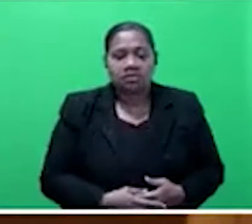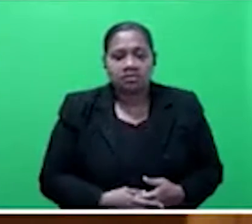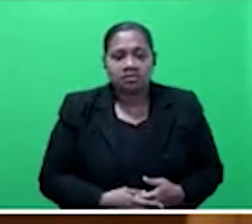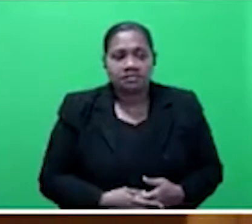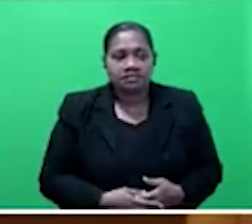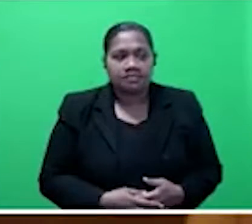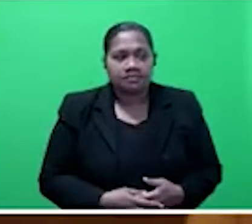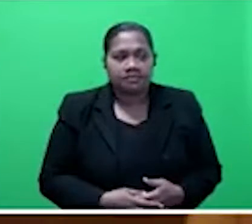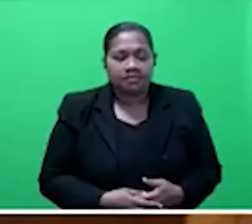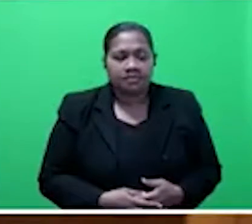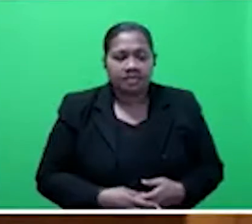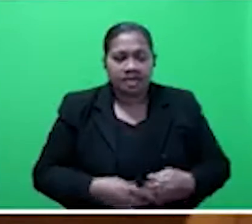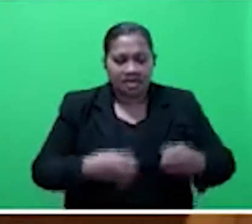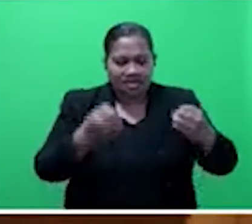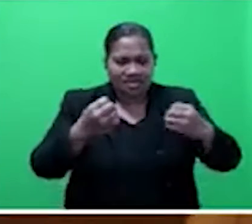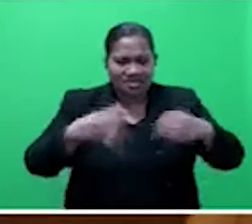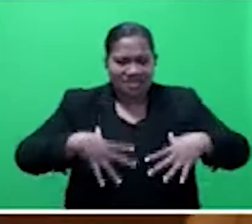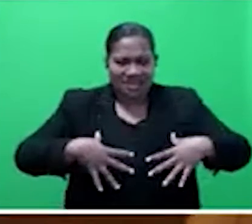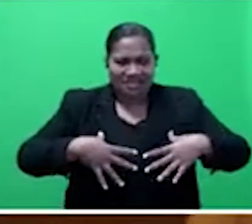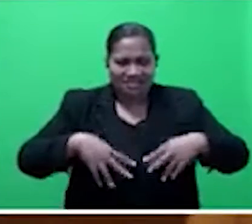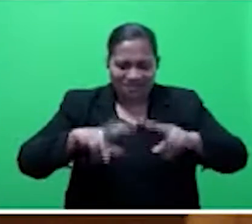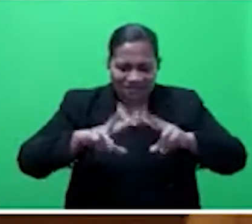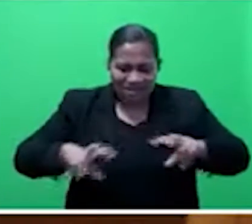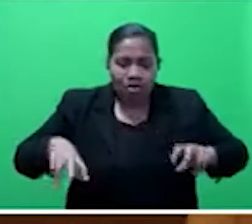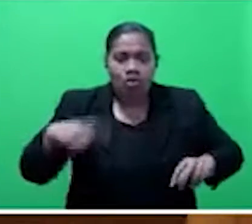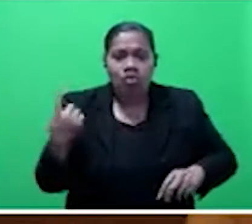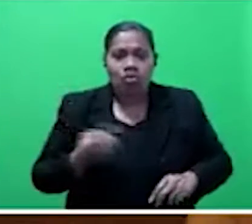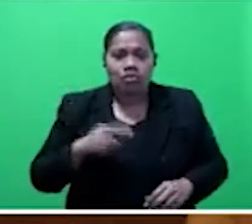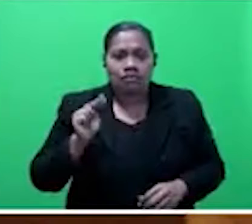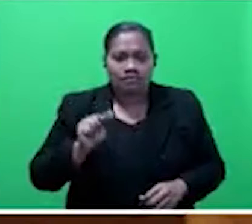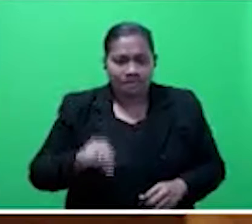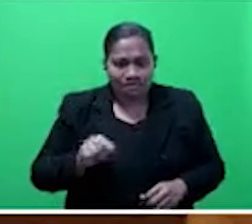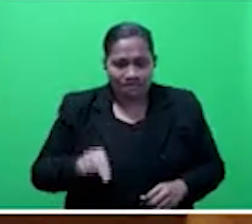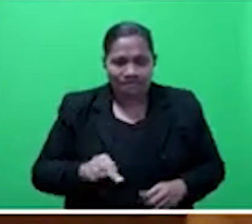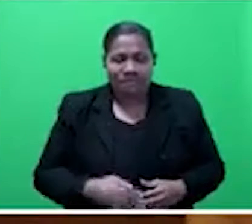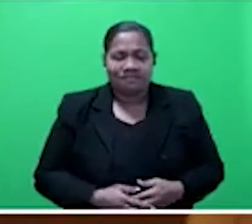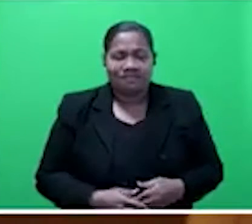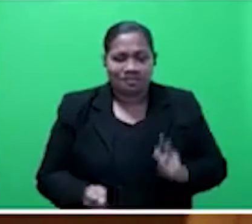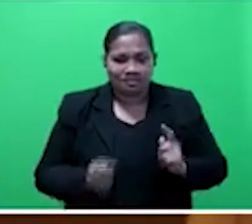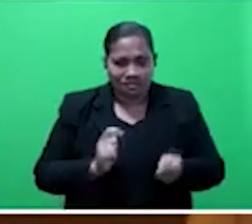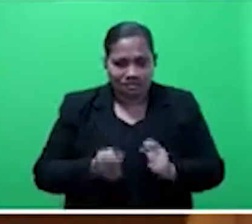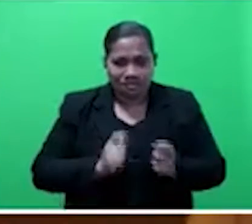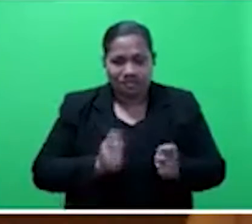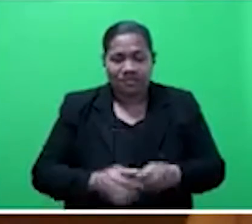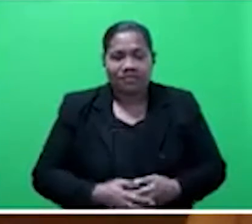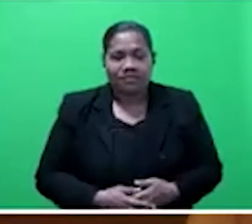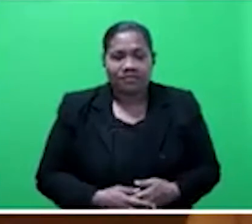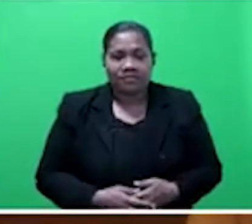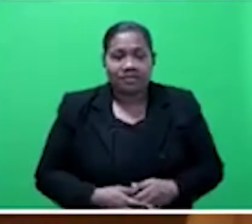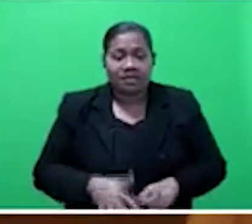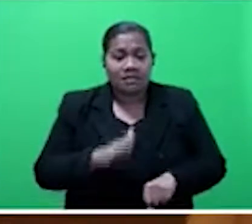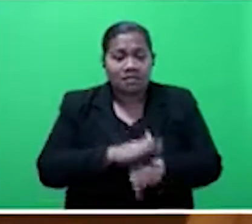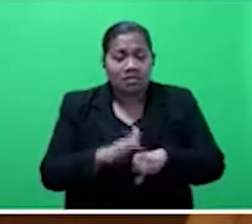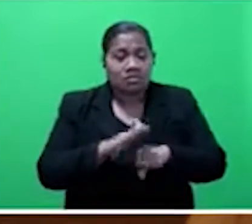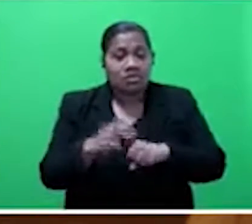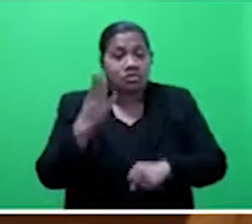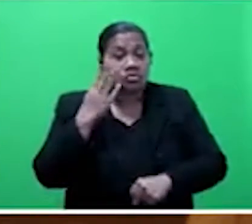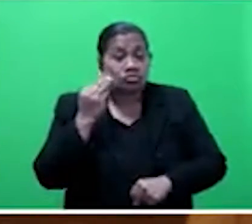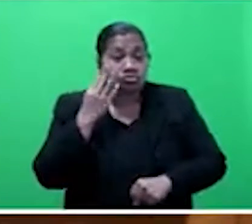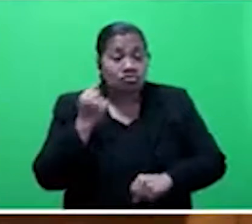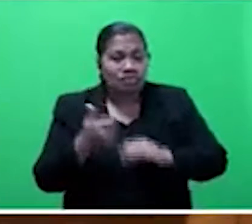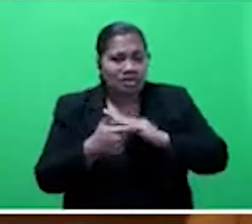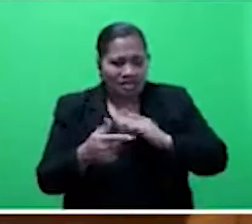scan investigation for those needing this non-invasive test, and the blood sugar level